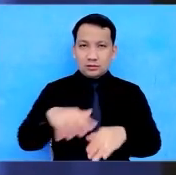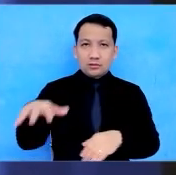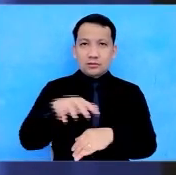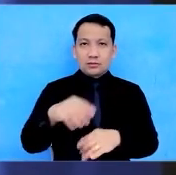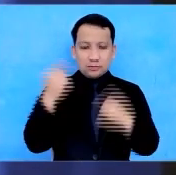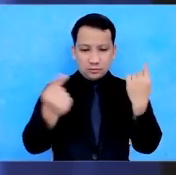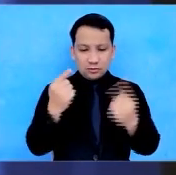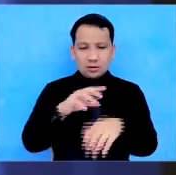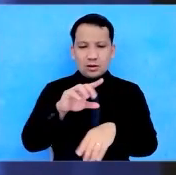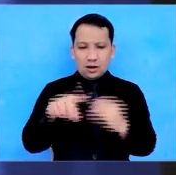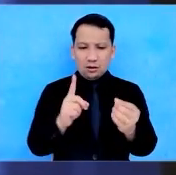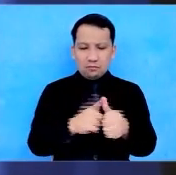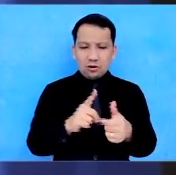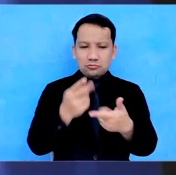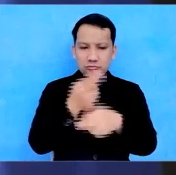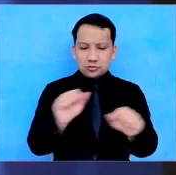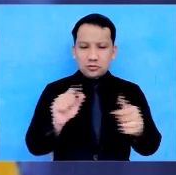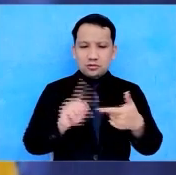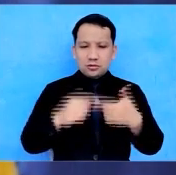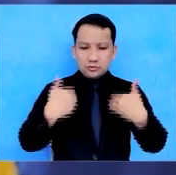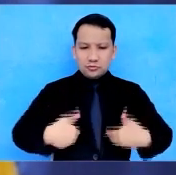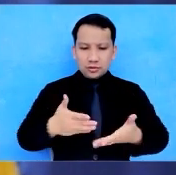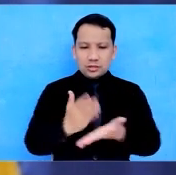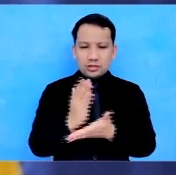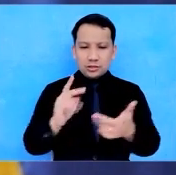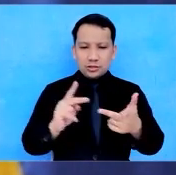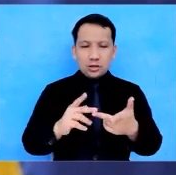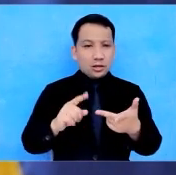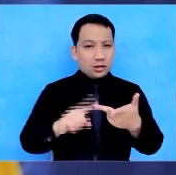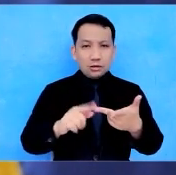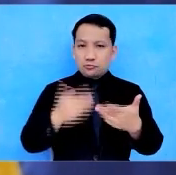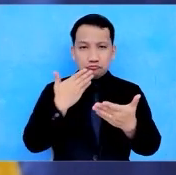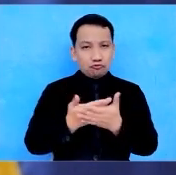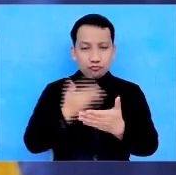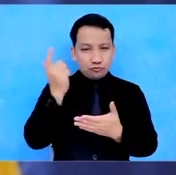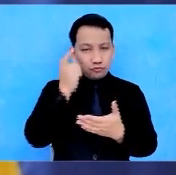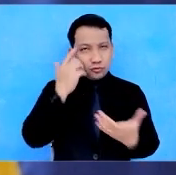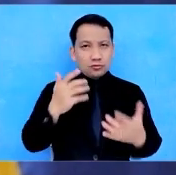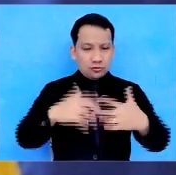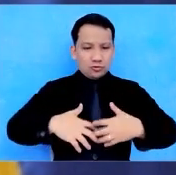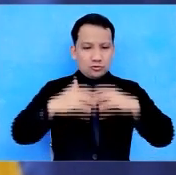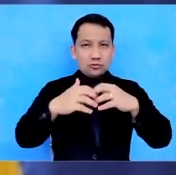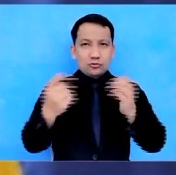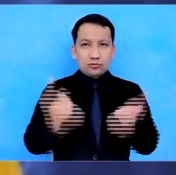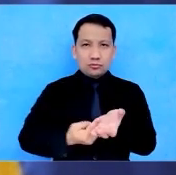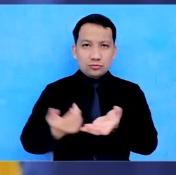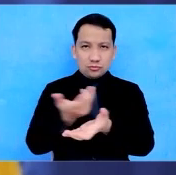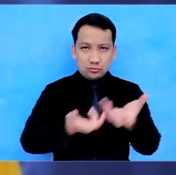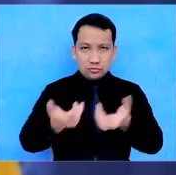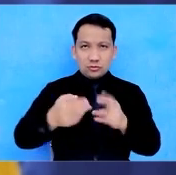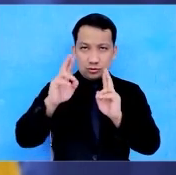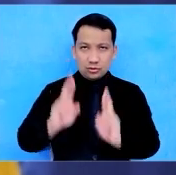concerning democracy, human rights, and good governance, as long as these engagements are constructive, based on fact, and